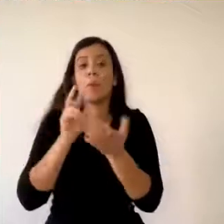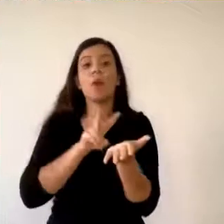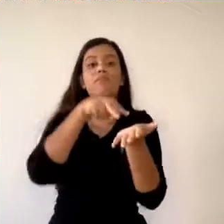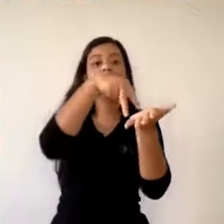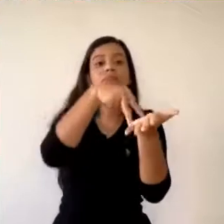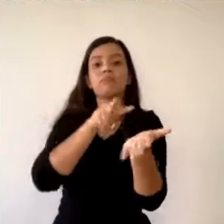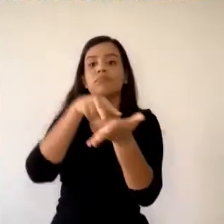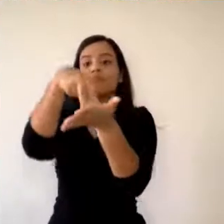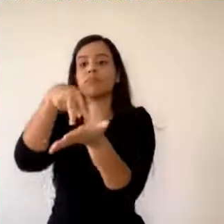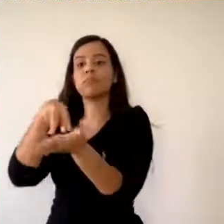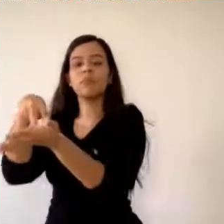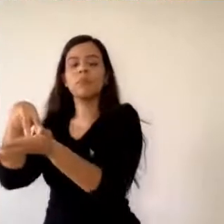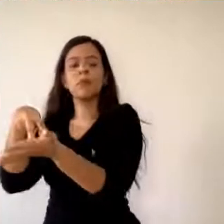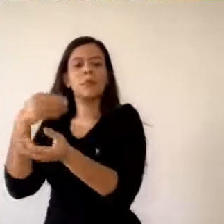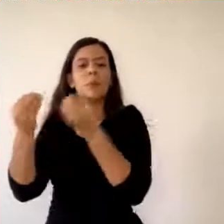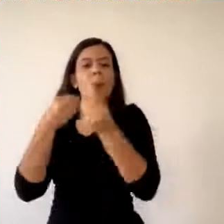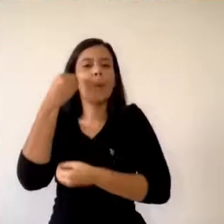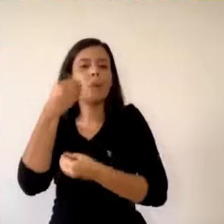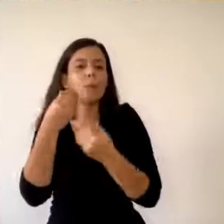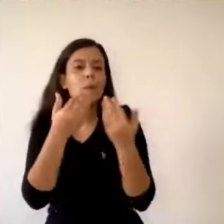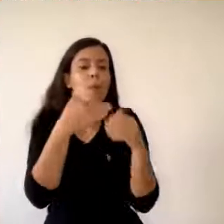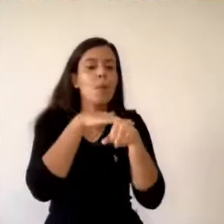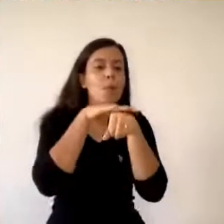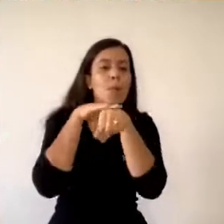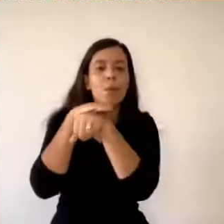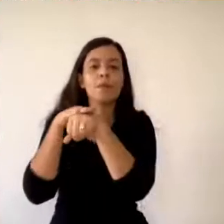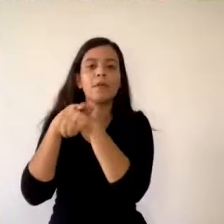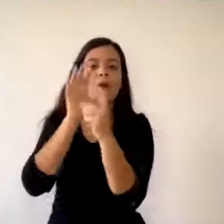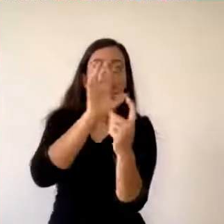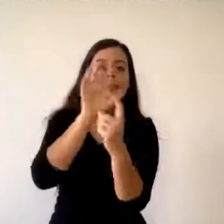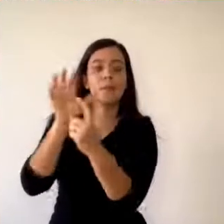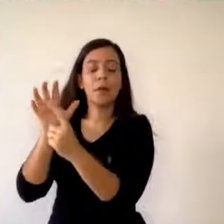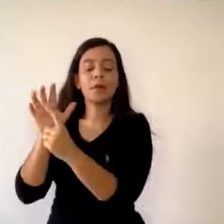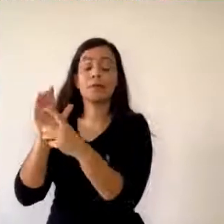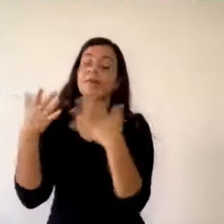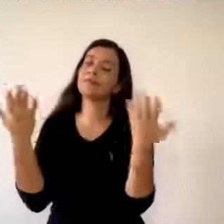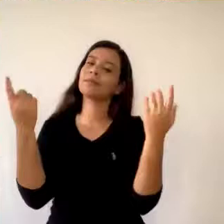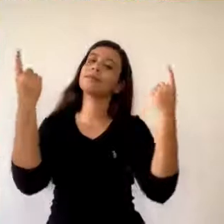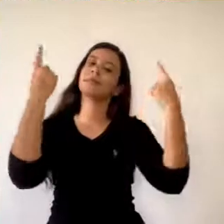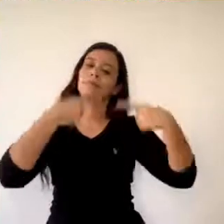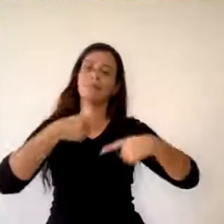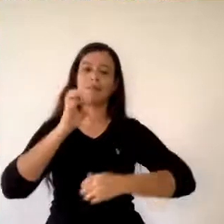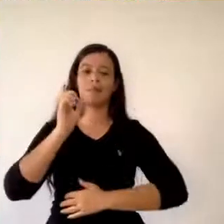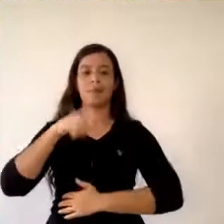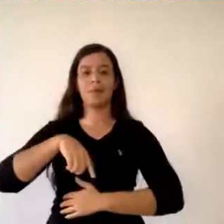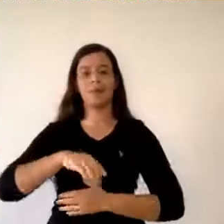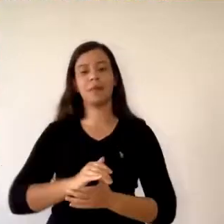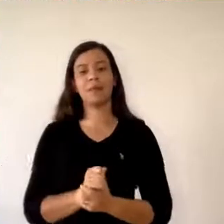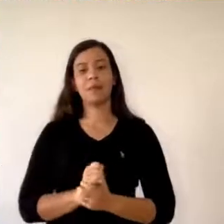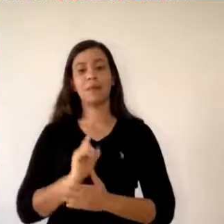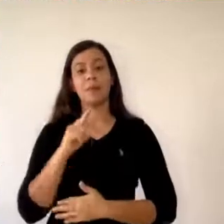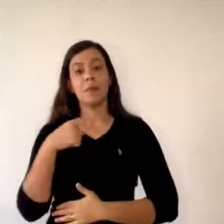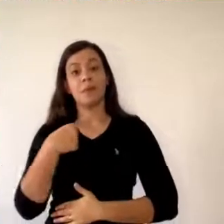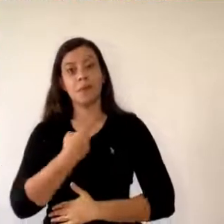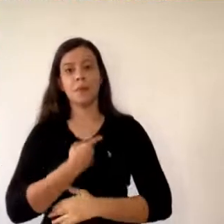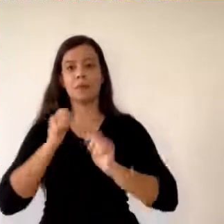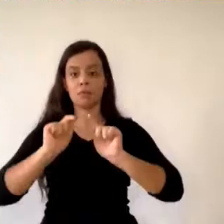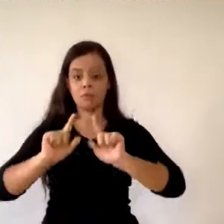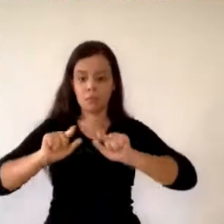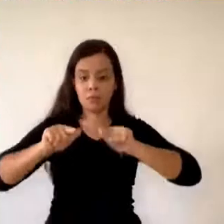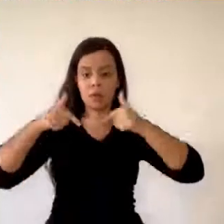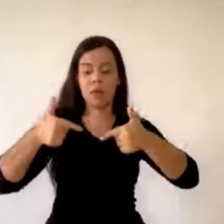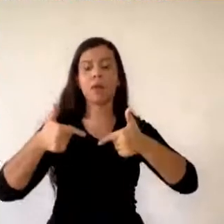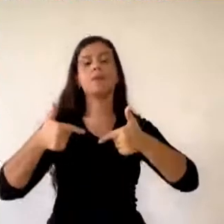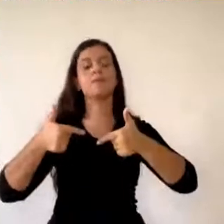It is not something that is part of their reality. This is a challenge, and it's something that for